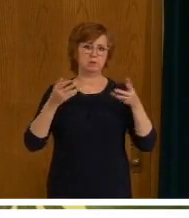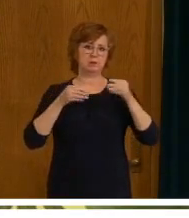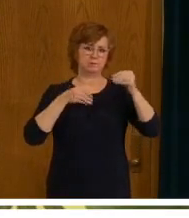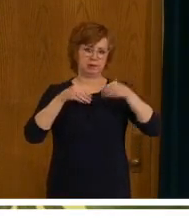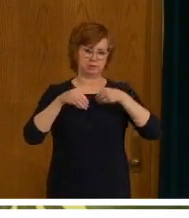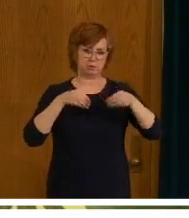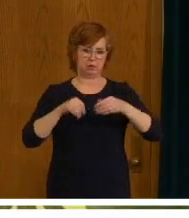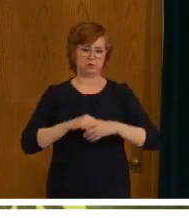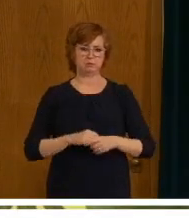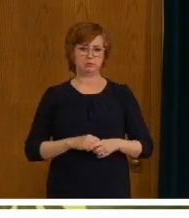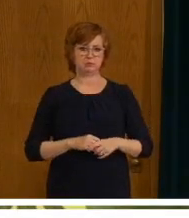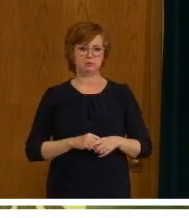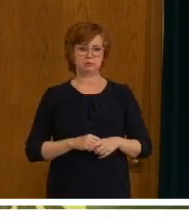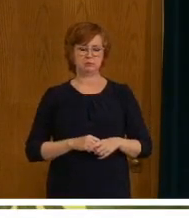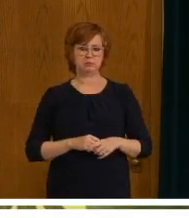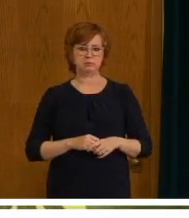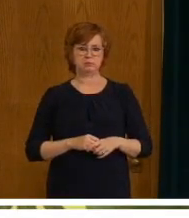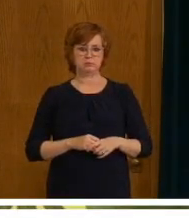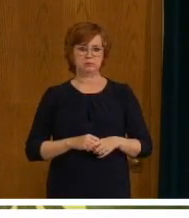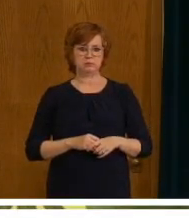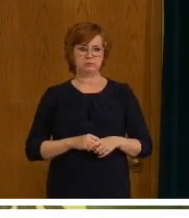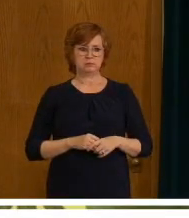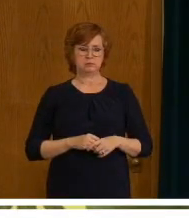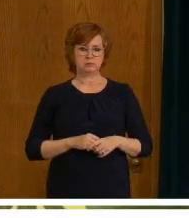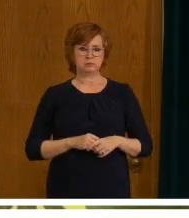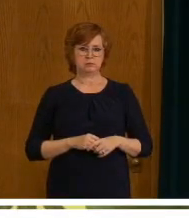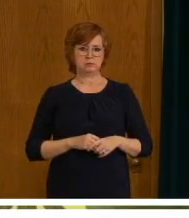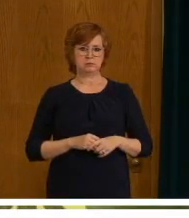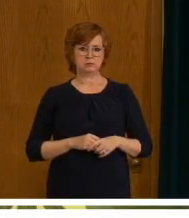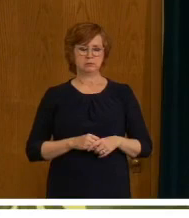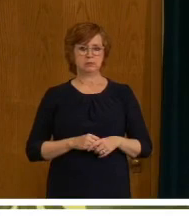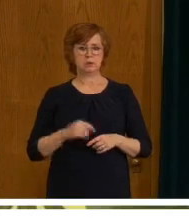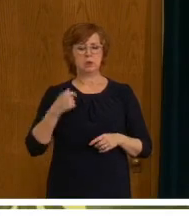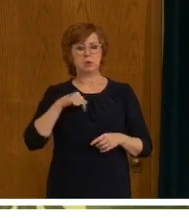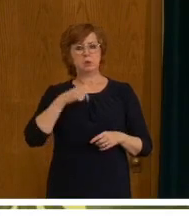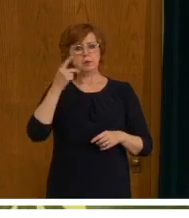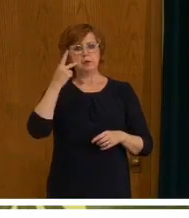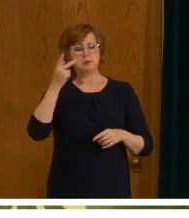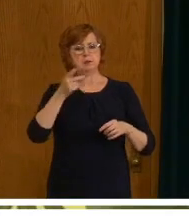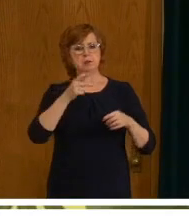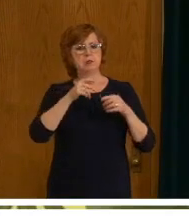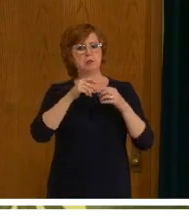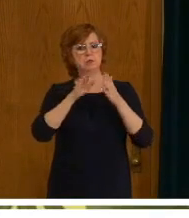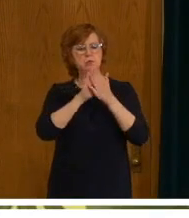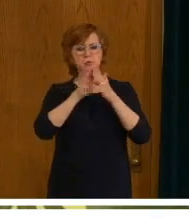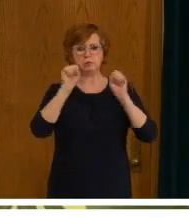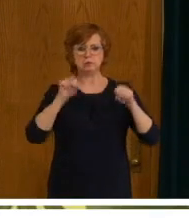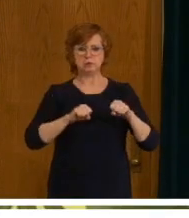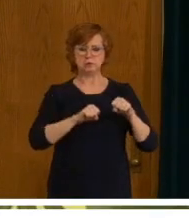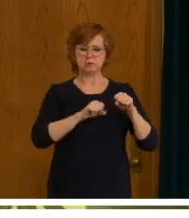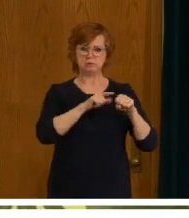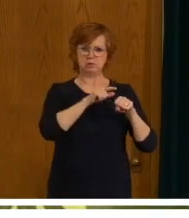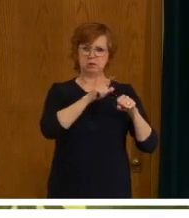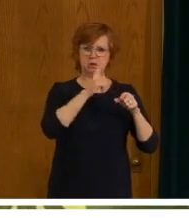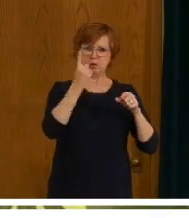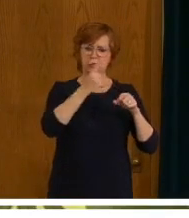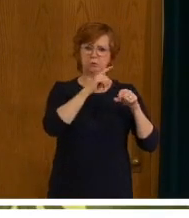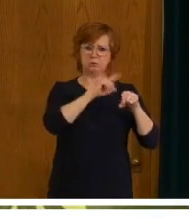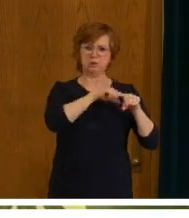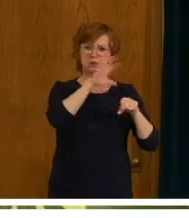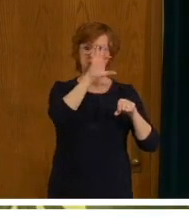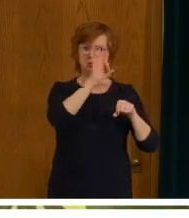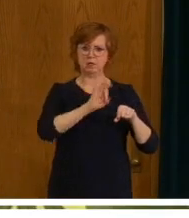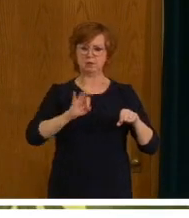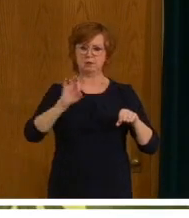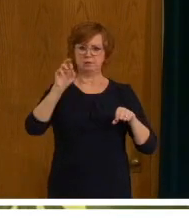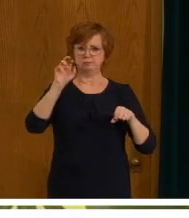programming, as you always heard, where these school programs are going outside of school hours. And in many instances, particularly in those communities that have been mentioned,